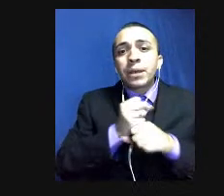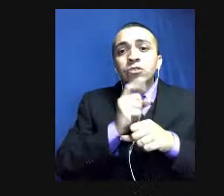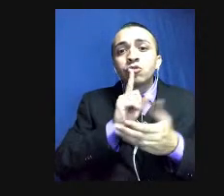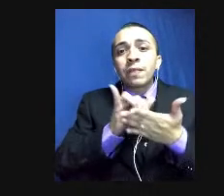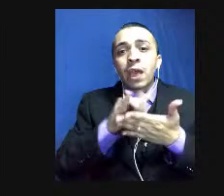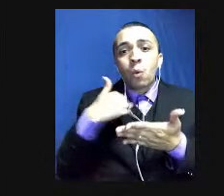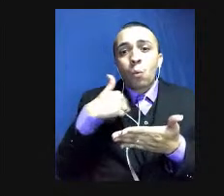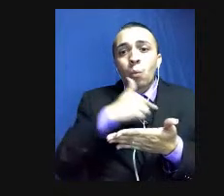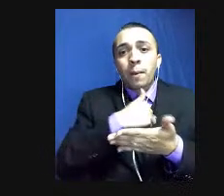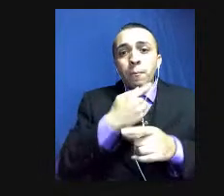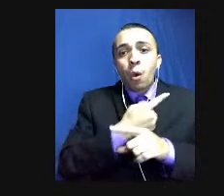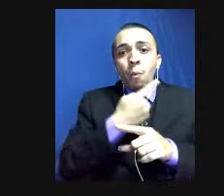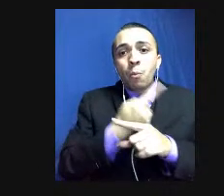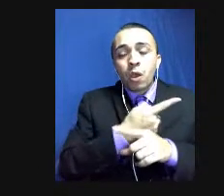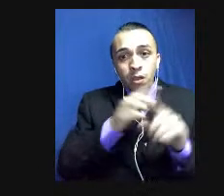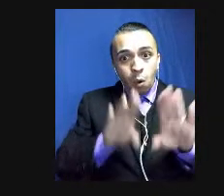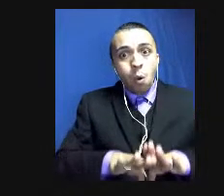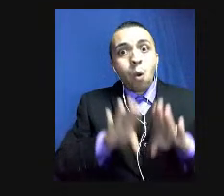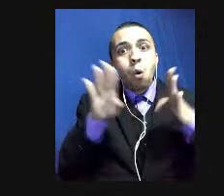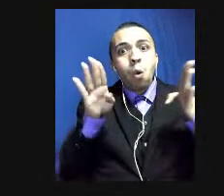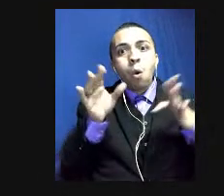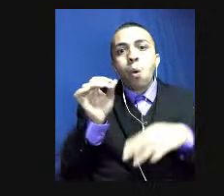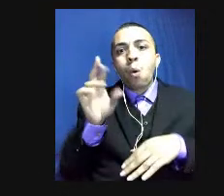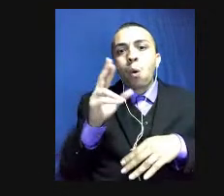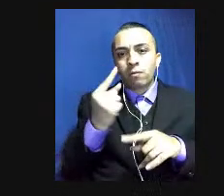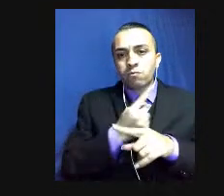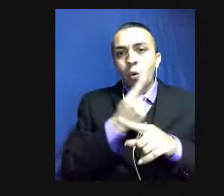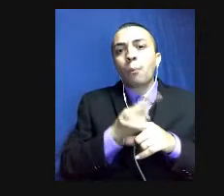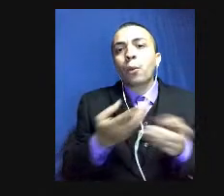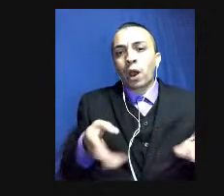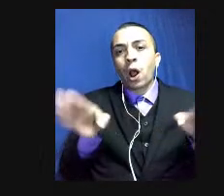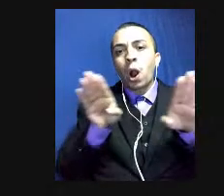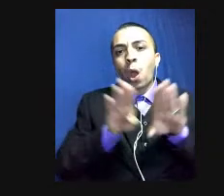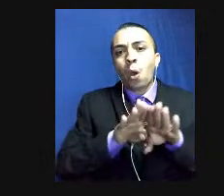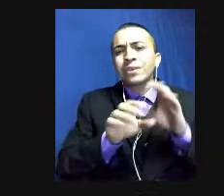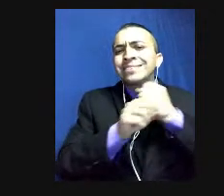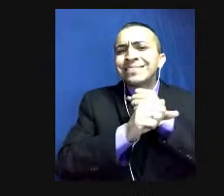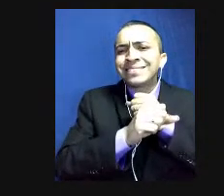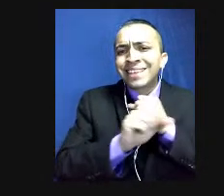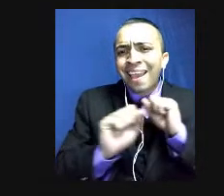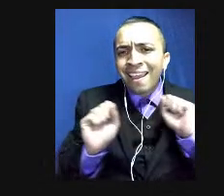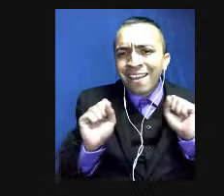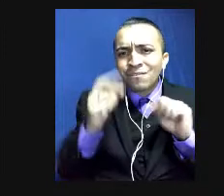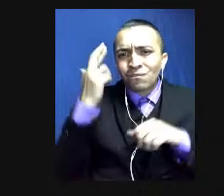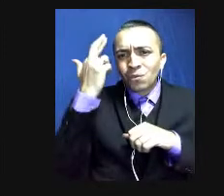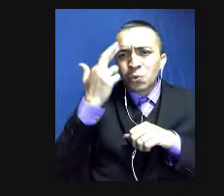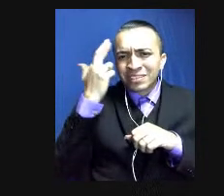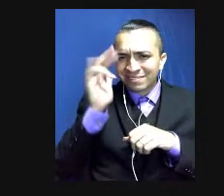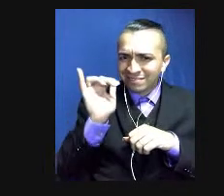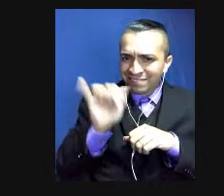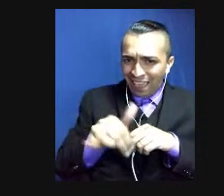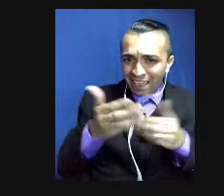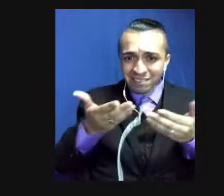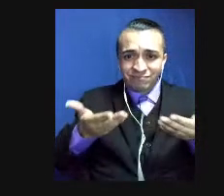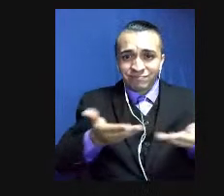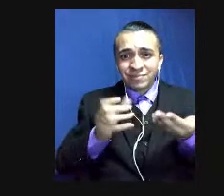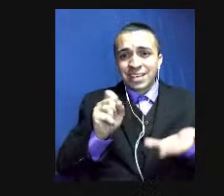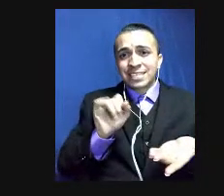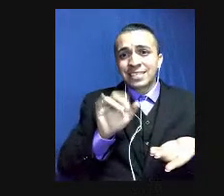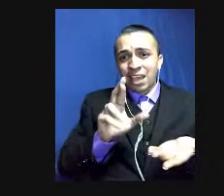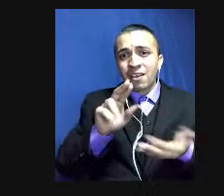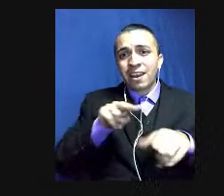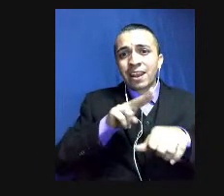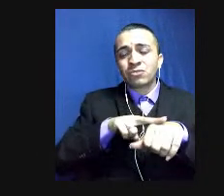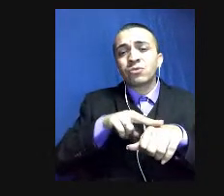appropriately either opening or remaining closure orders for particular areas on the Sierra National Forest. As we do those